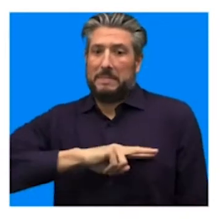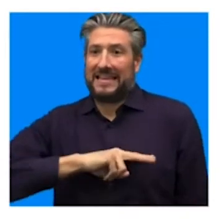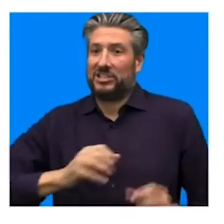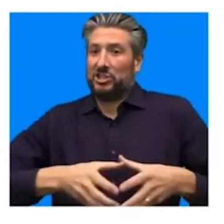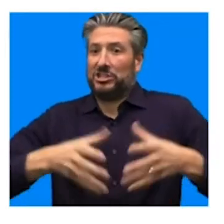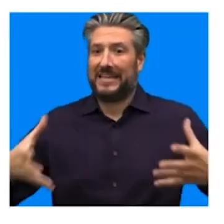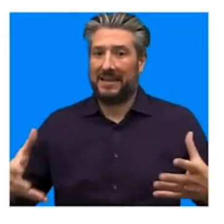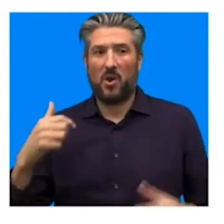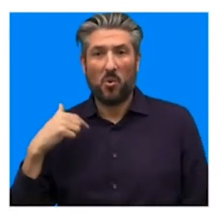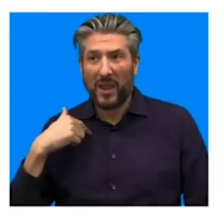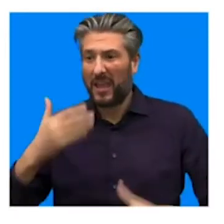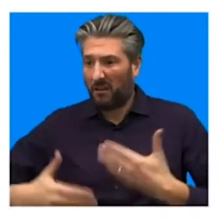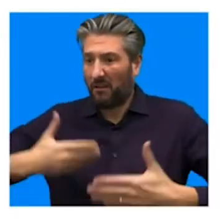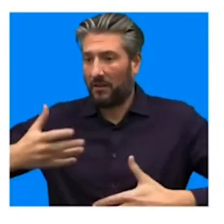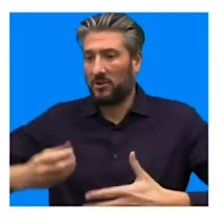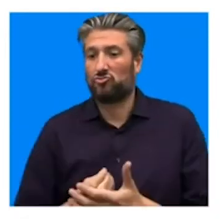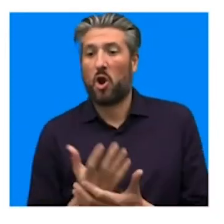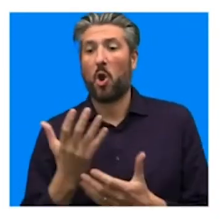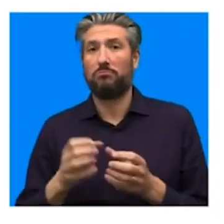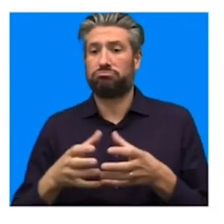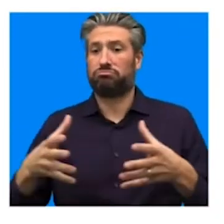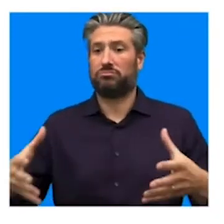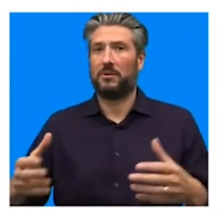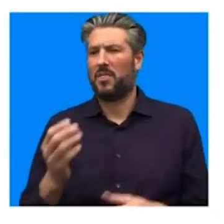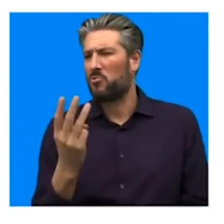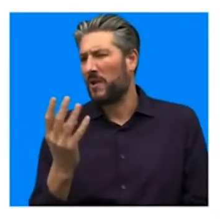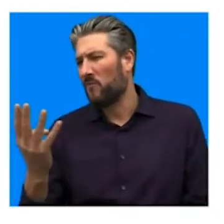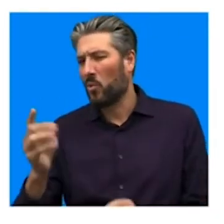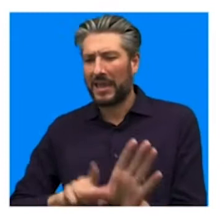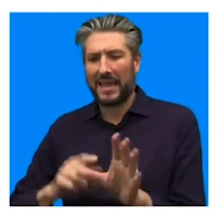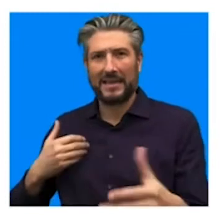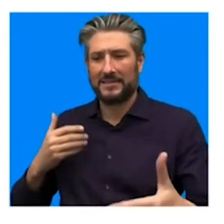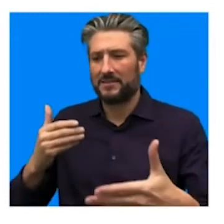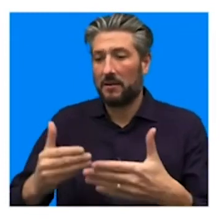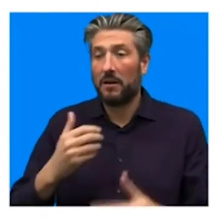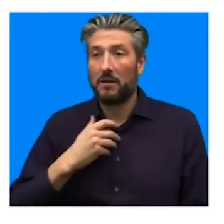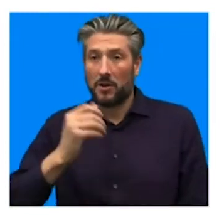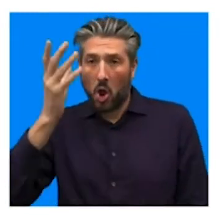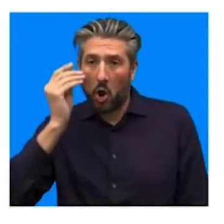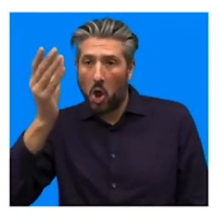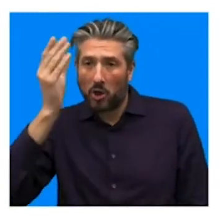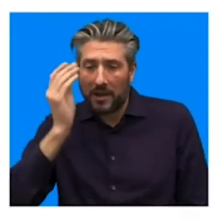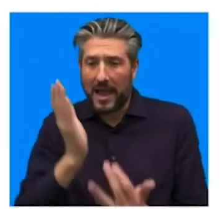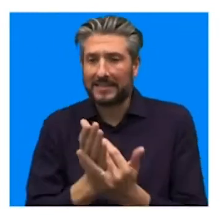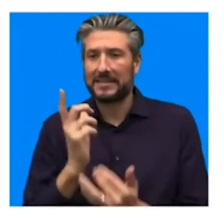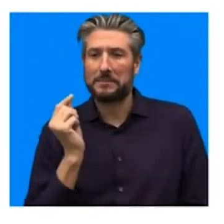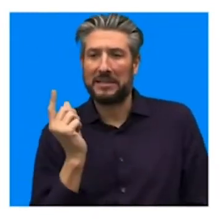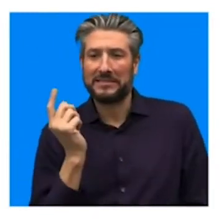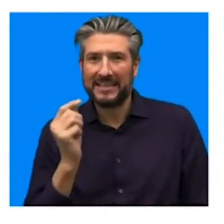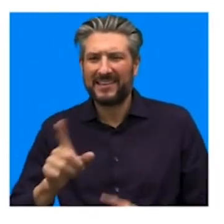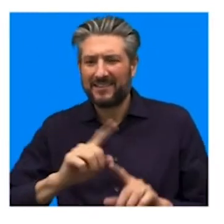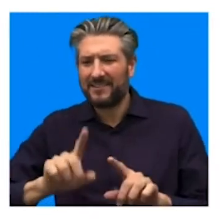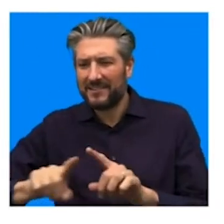organically. When we started, probably 3 or 4 years ago, we started learning about accessibility, doing all the different accessibility audits that we